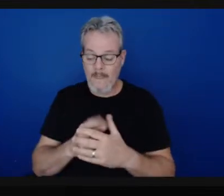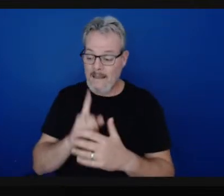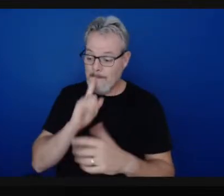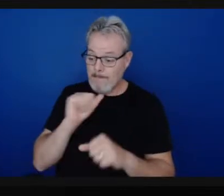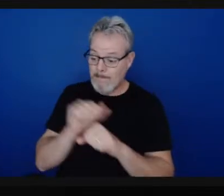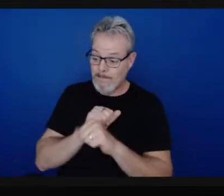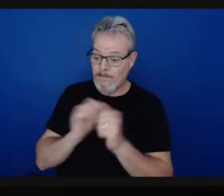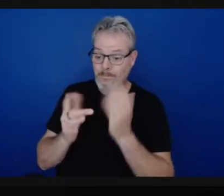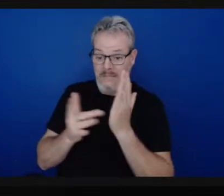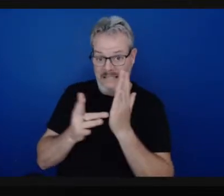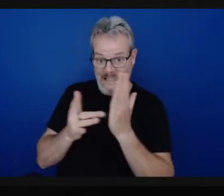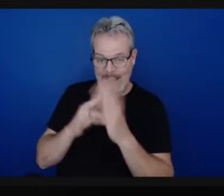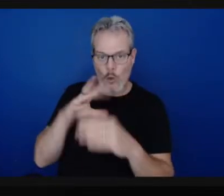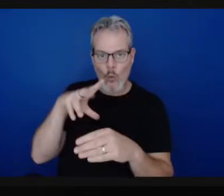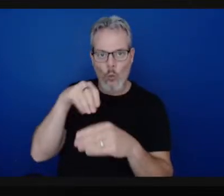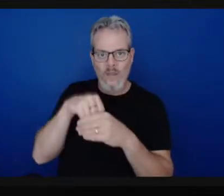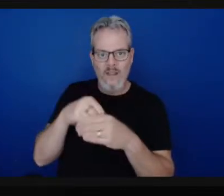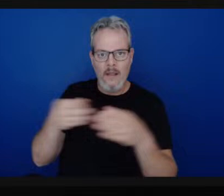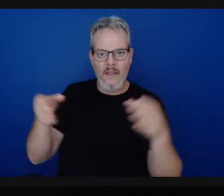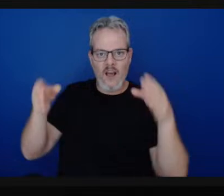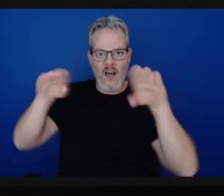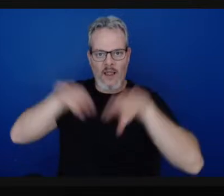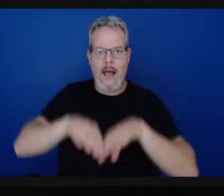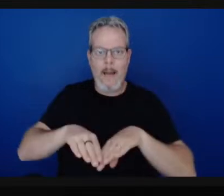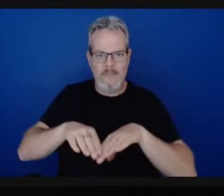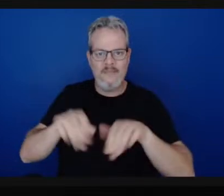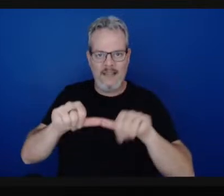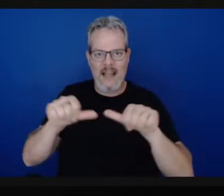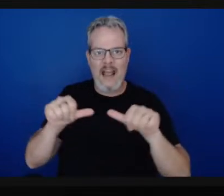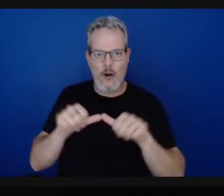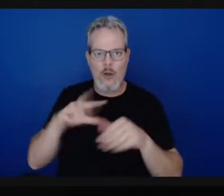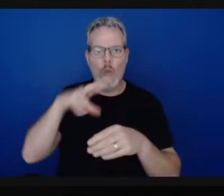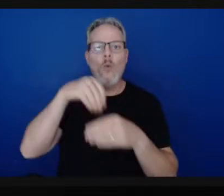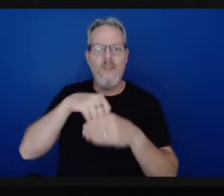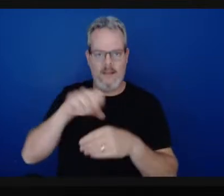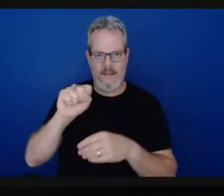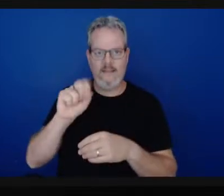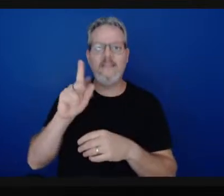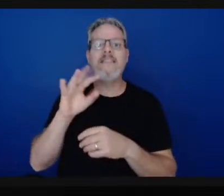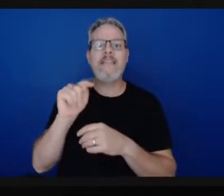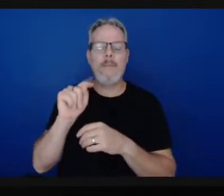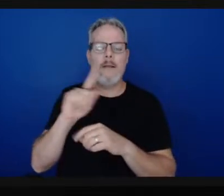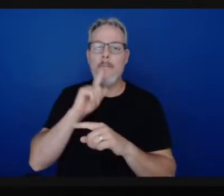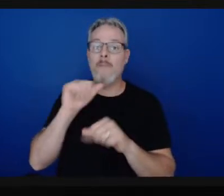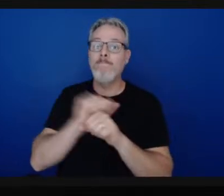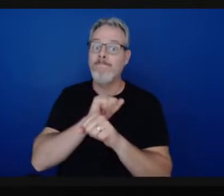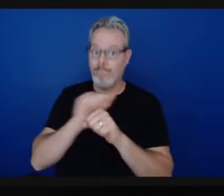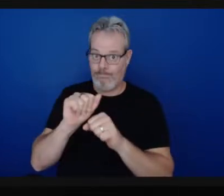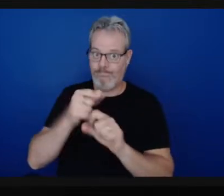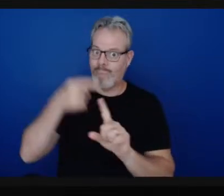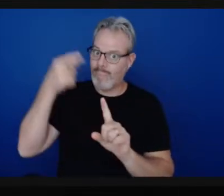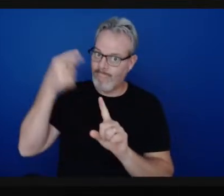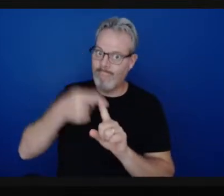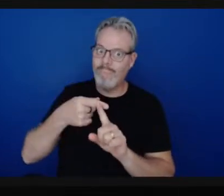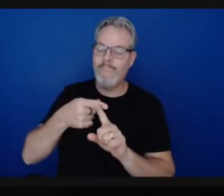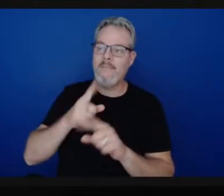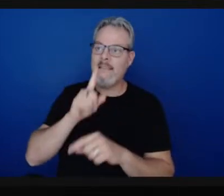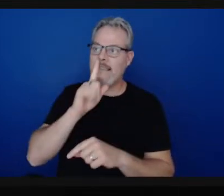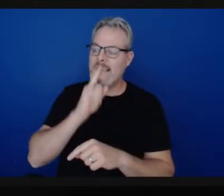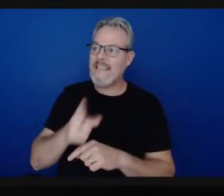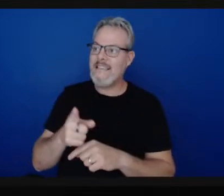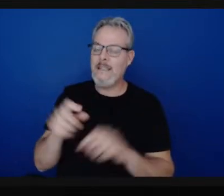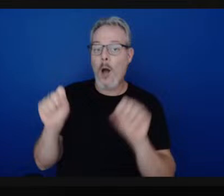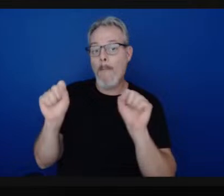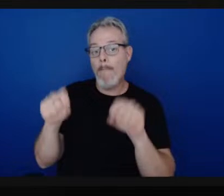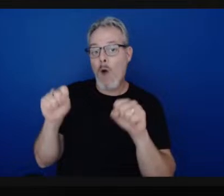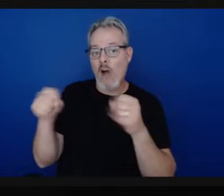within the caldera collapse faults, so it's within the summit, but it certainly is a possible